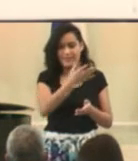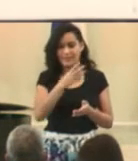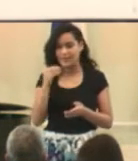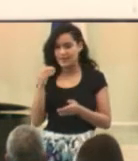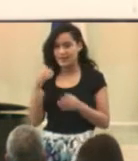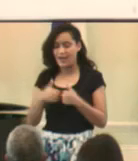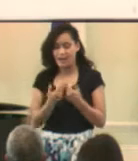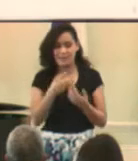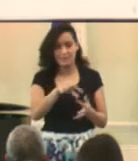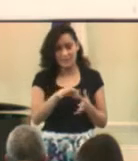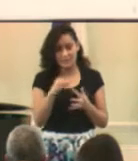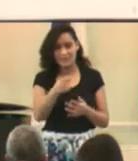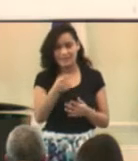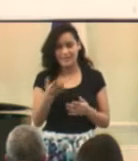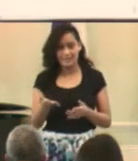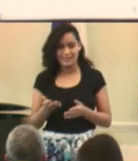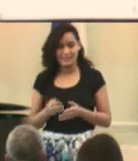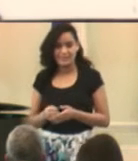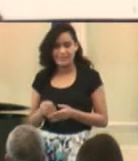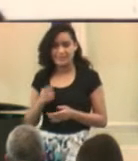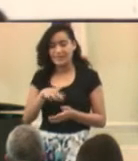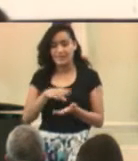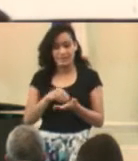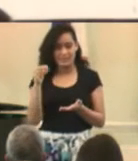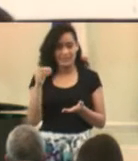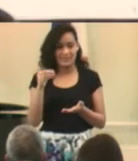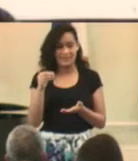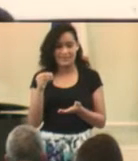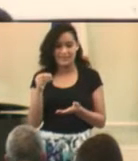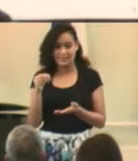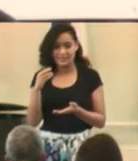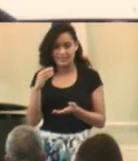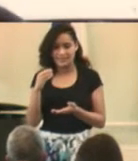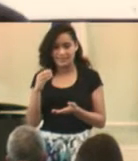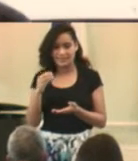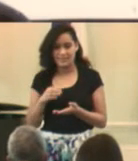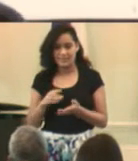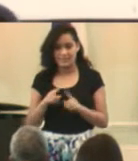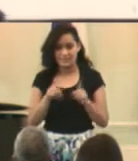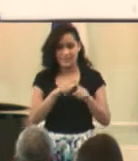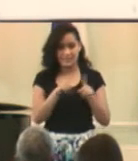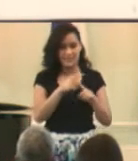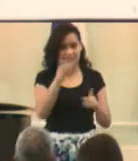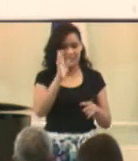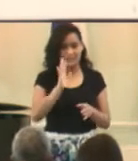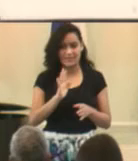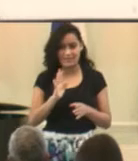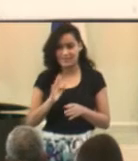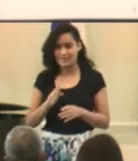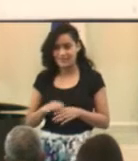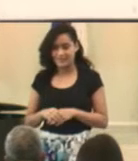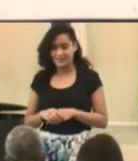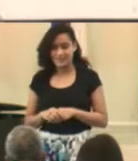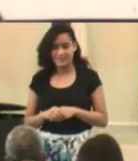follow a different God. But they're learning, okay? They're learning about